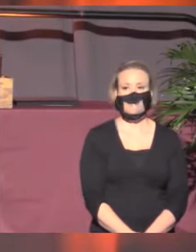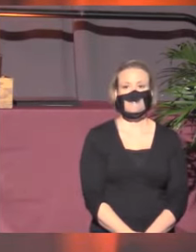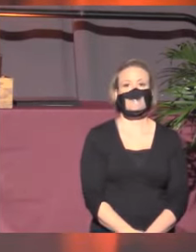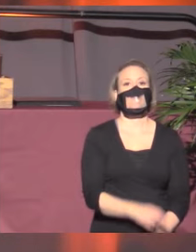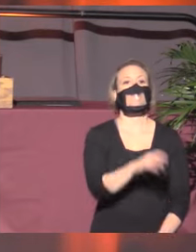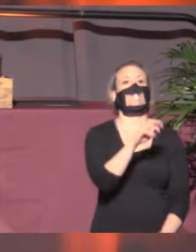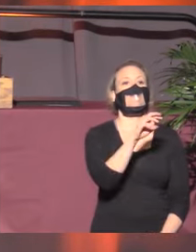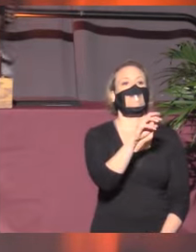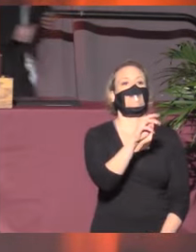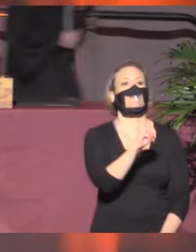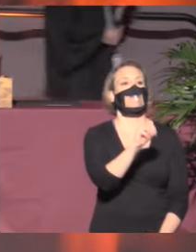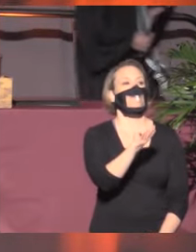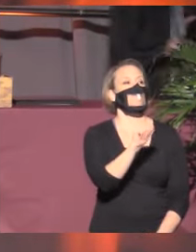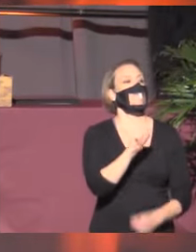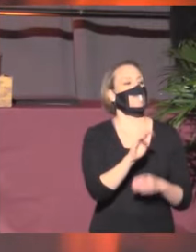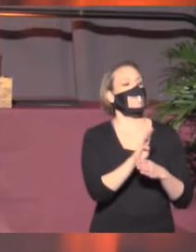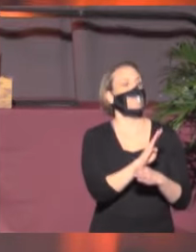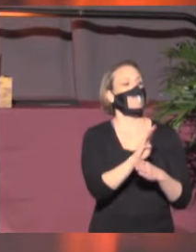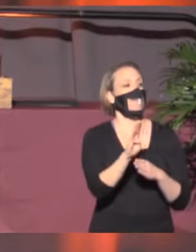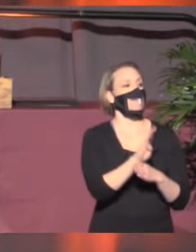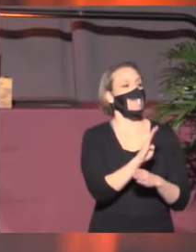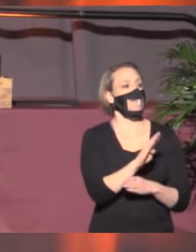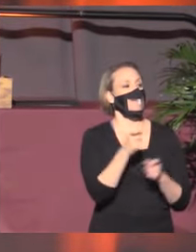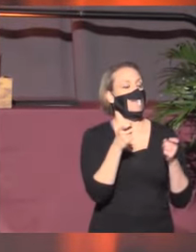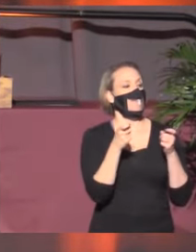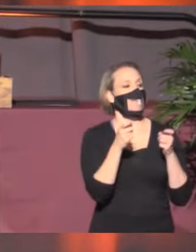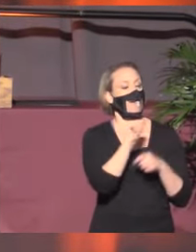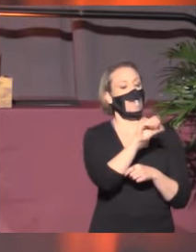Master of Business Administration, Erin Rebecca Bartos.